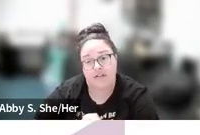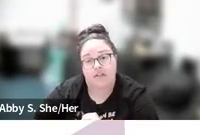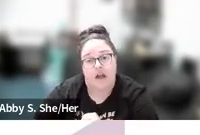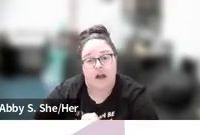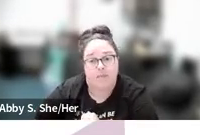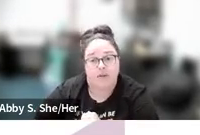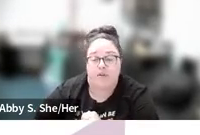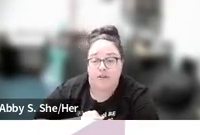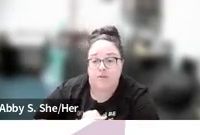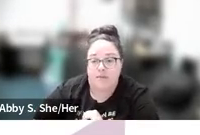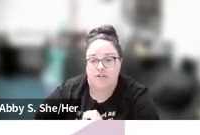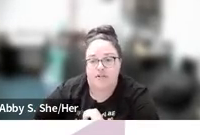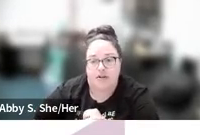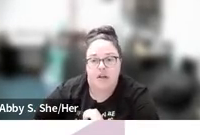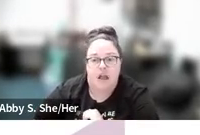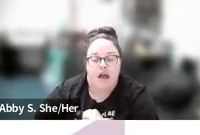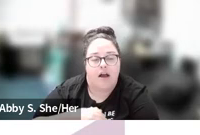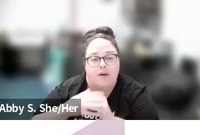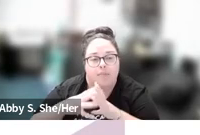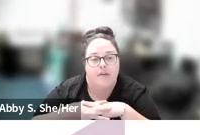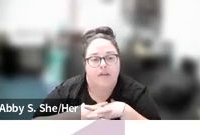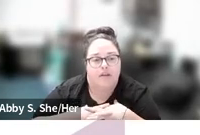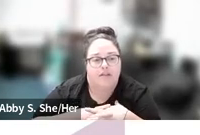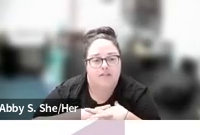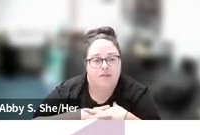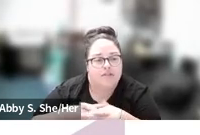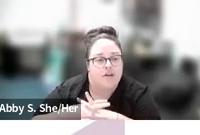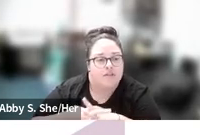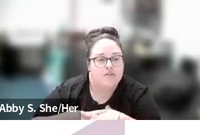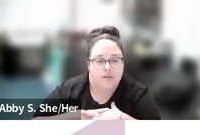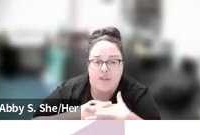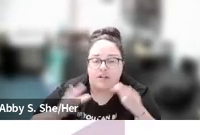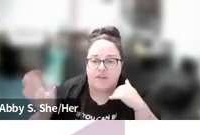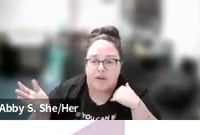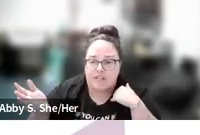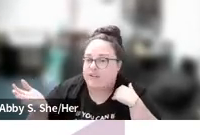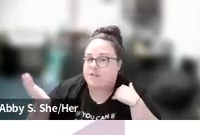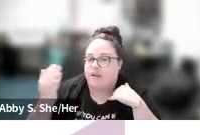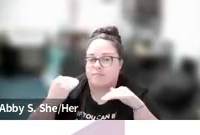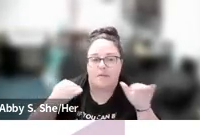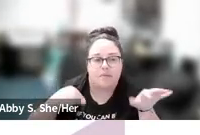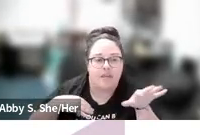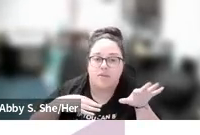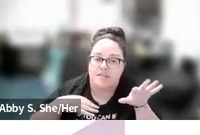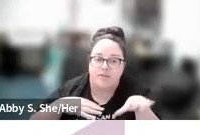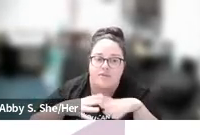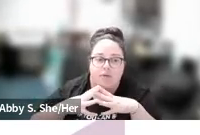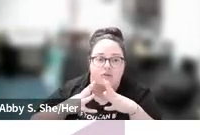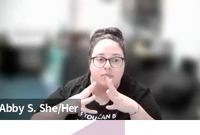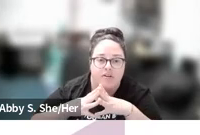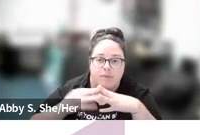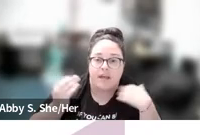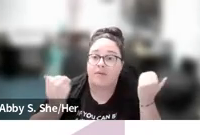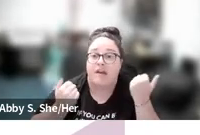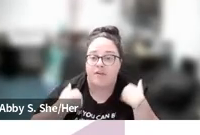Facebook in order to use Messenger. And so there are different ways. If there's something that you think sounds really